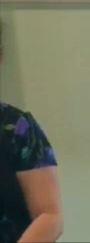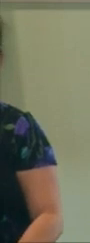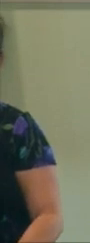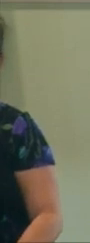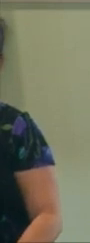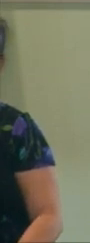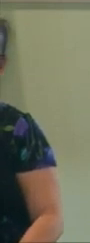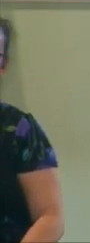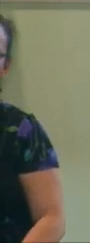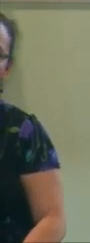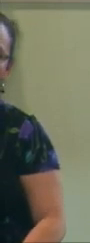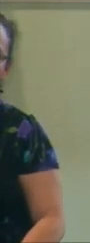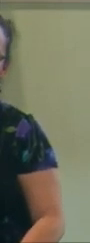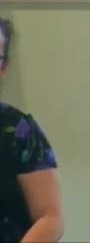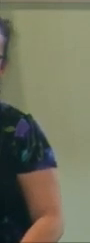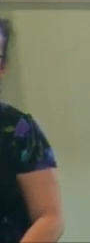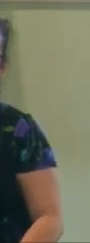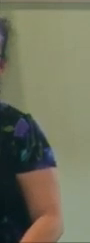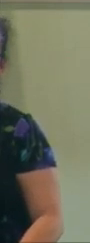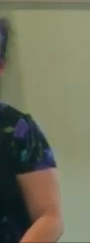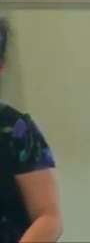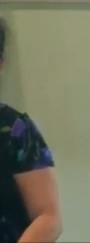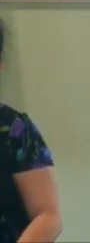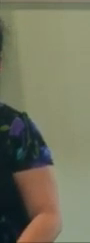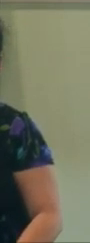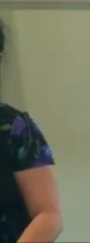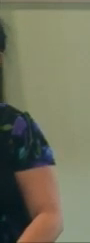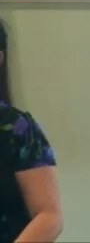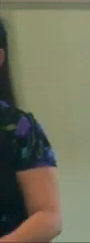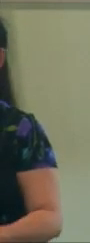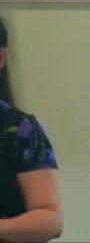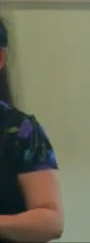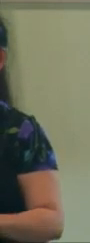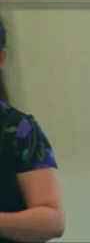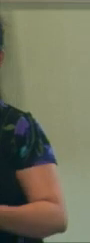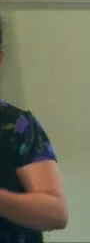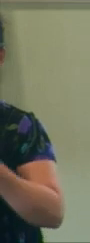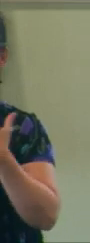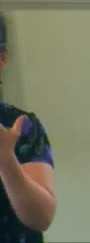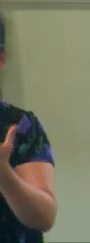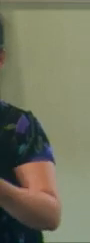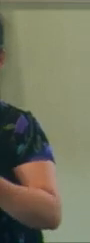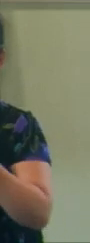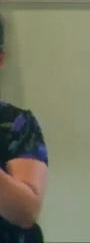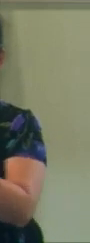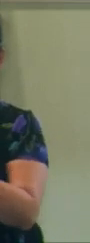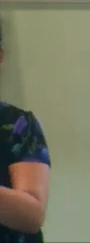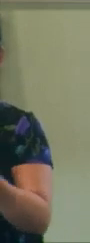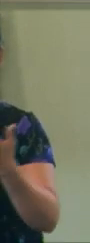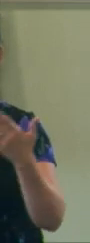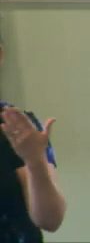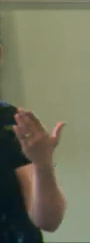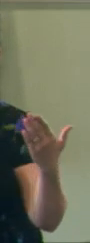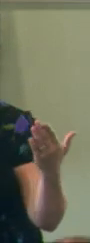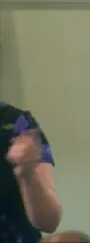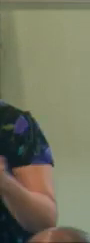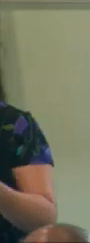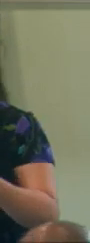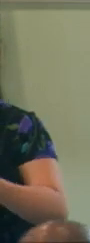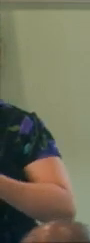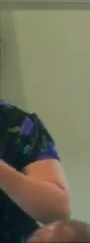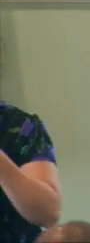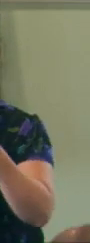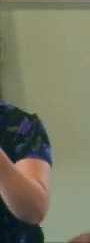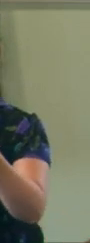finished. I will not boast in anything. No gifts,